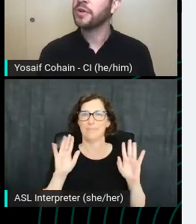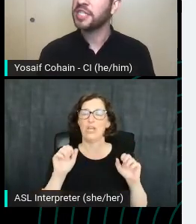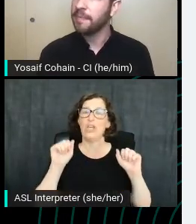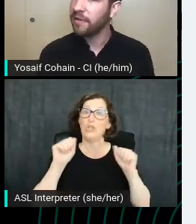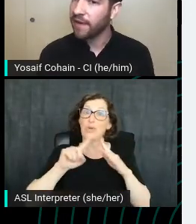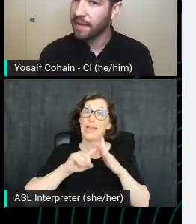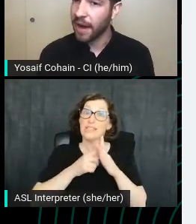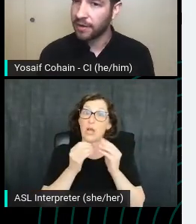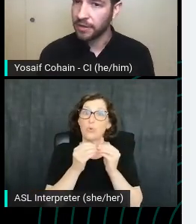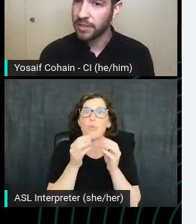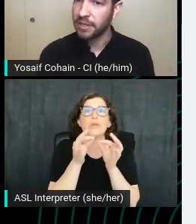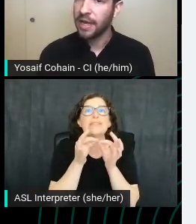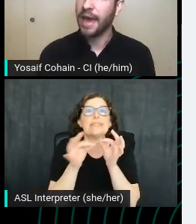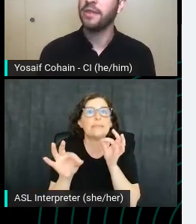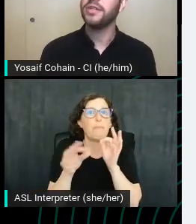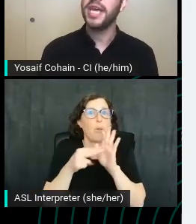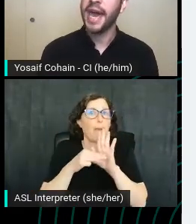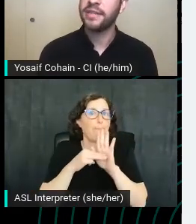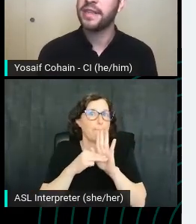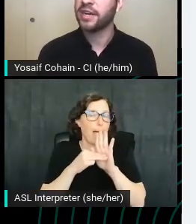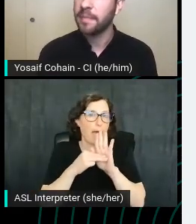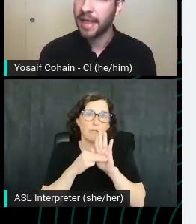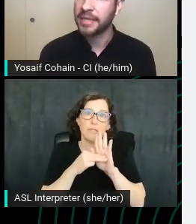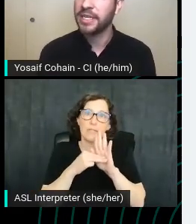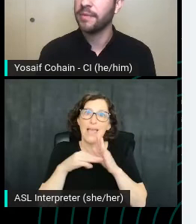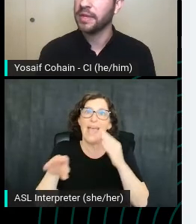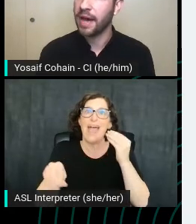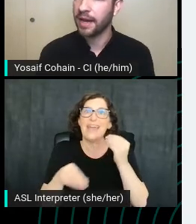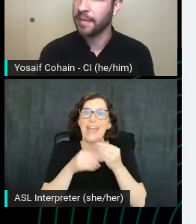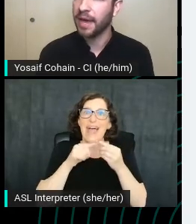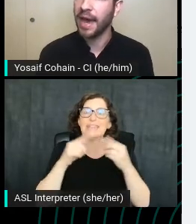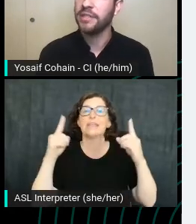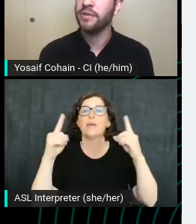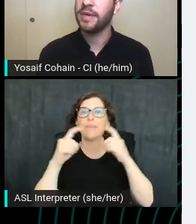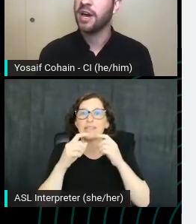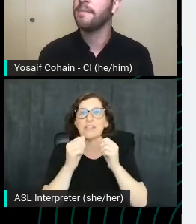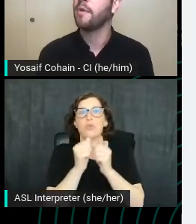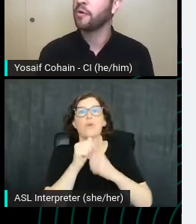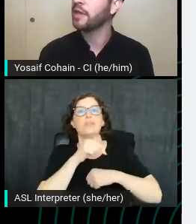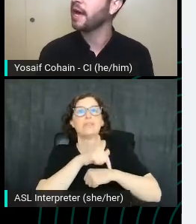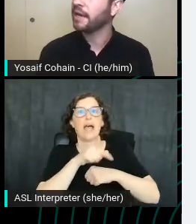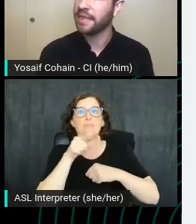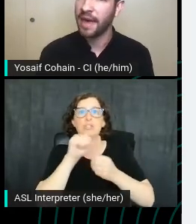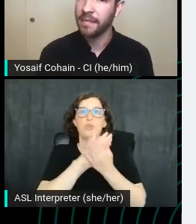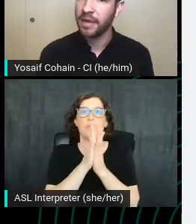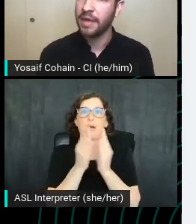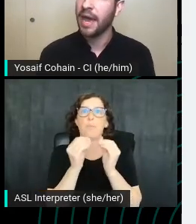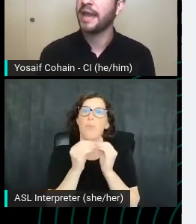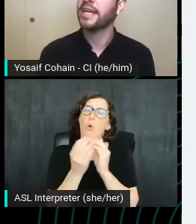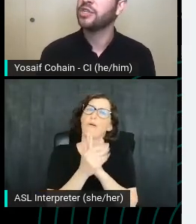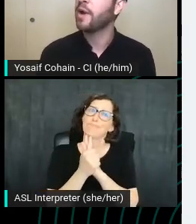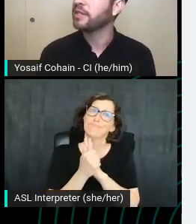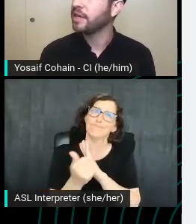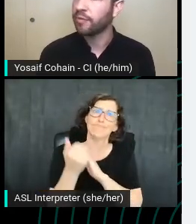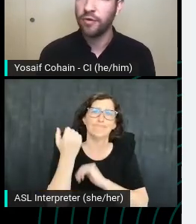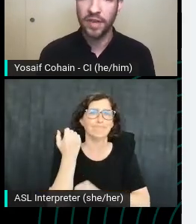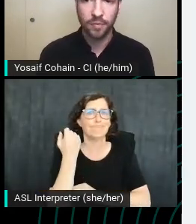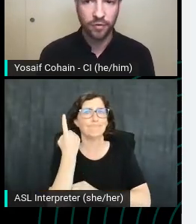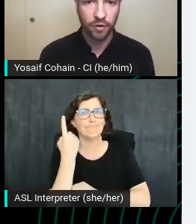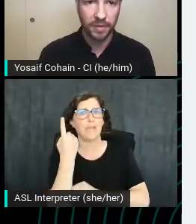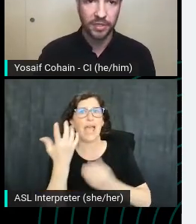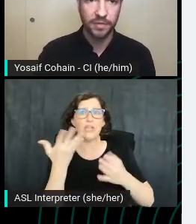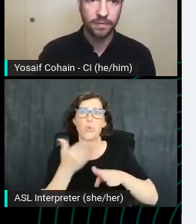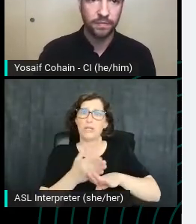with more simplified models and look to add to their complexity with time as you become more reliant on them and as you want to improve